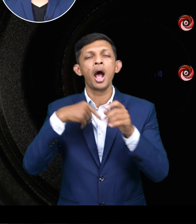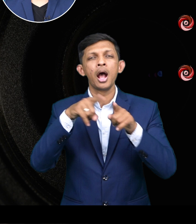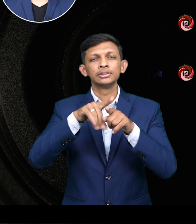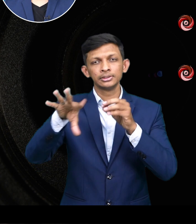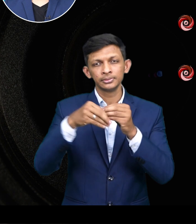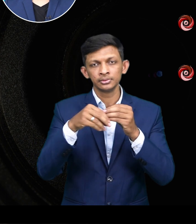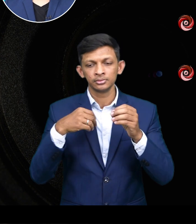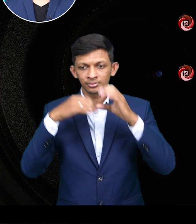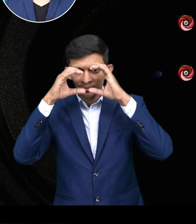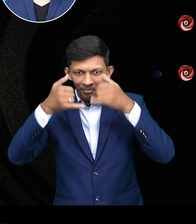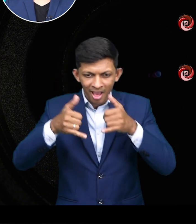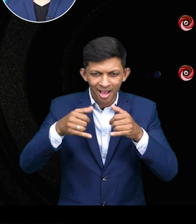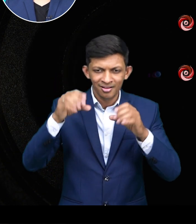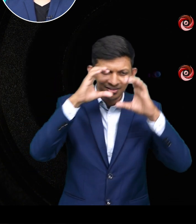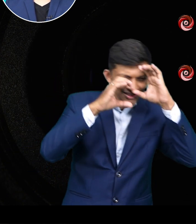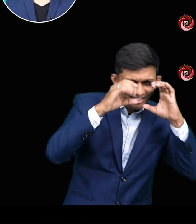object.